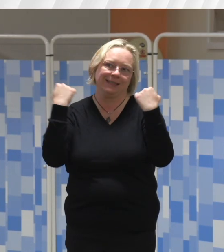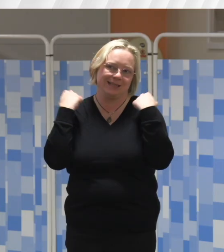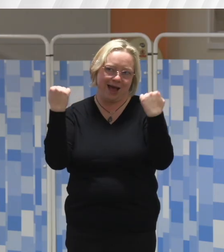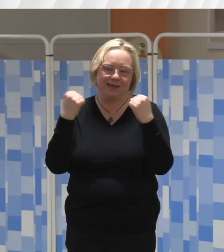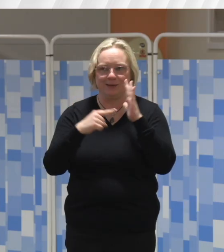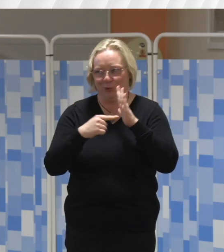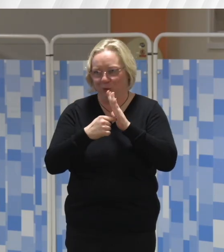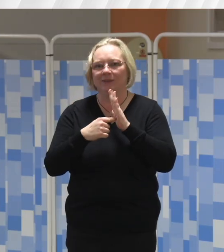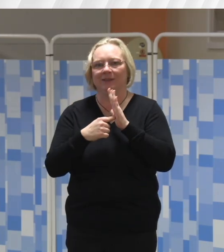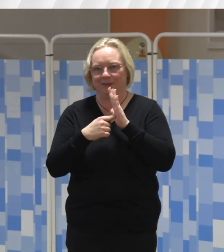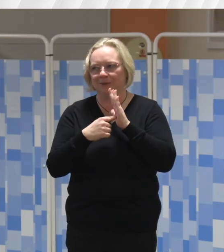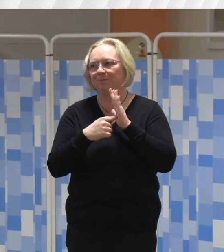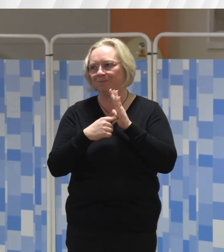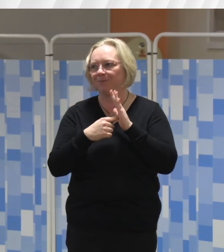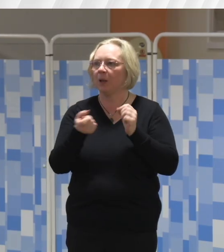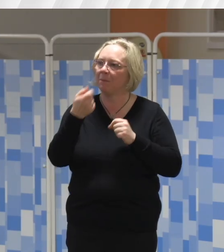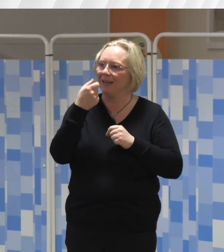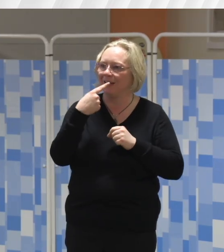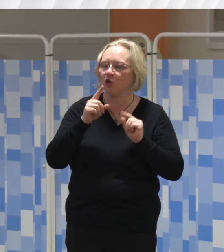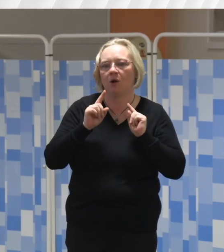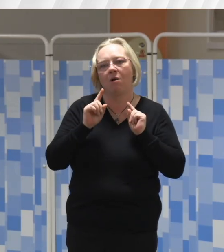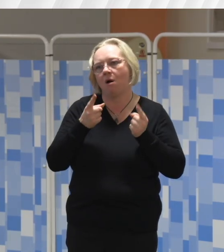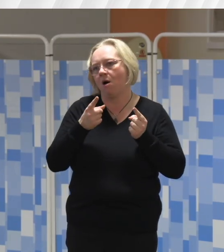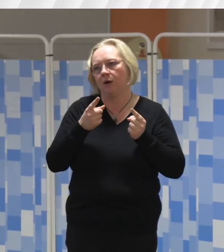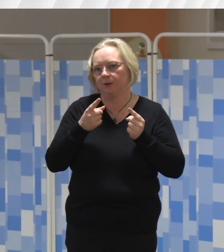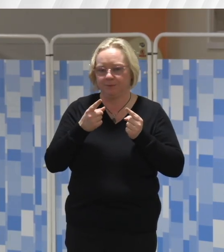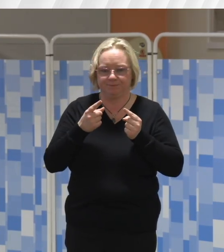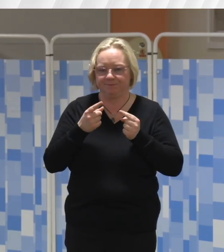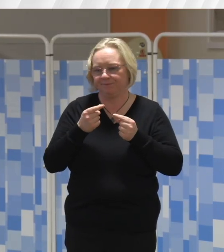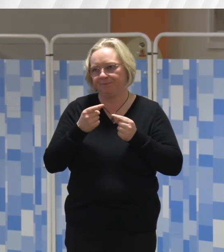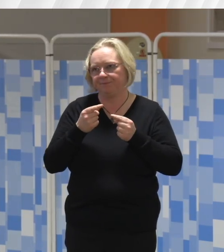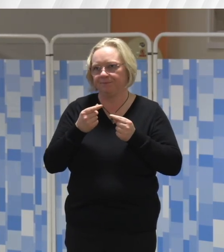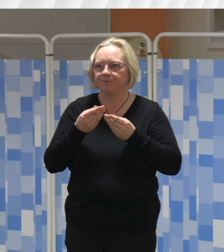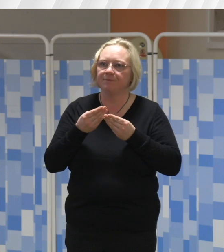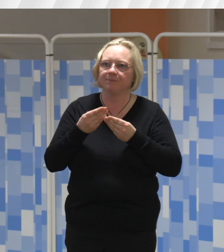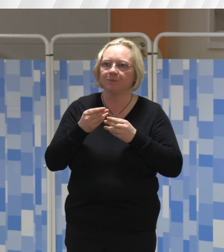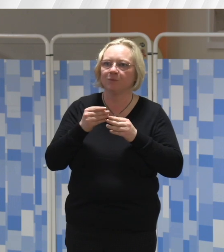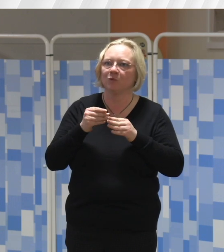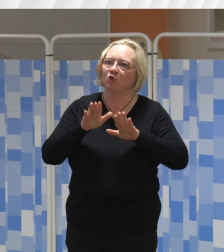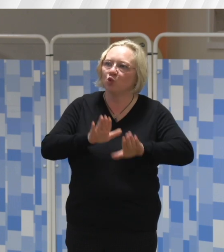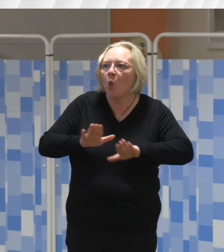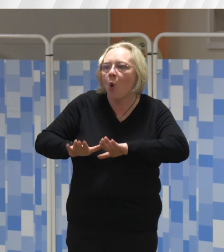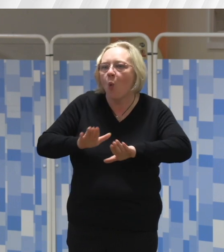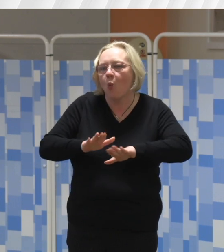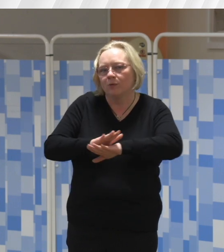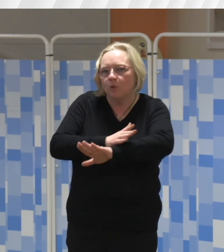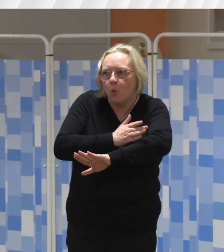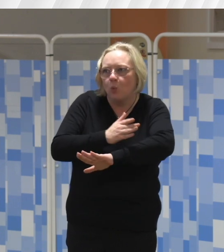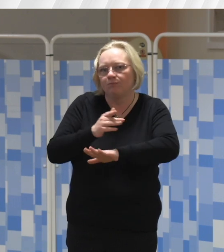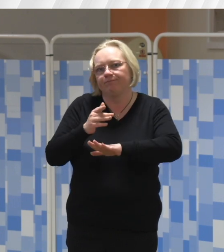The medication can't slow it down yet, but they think the exercise can. But you have to